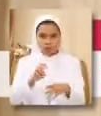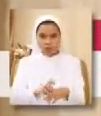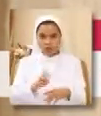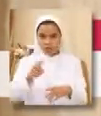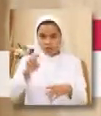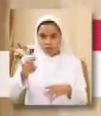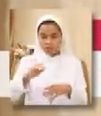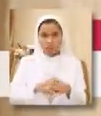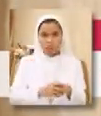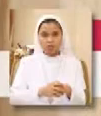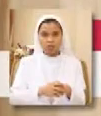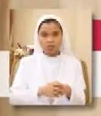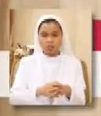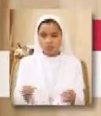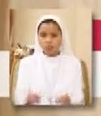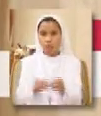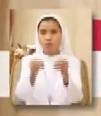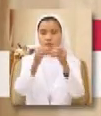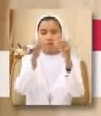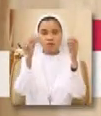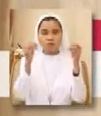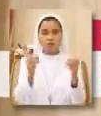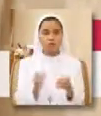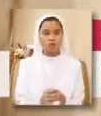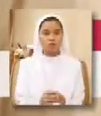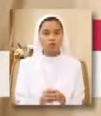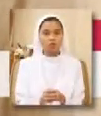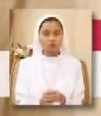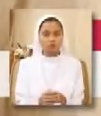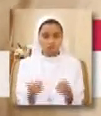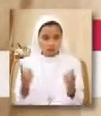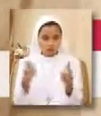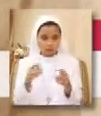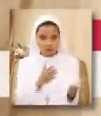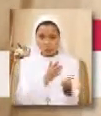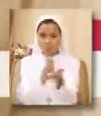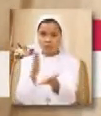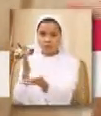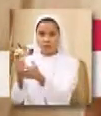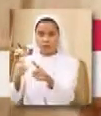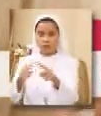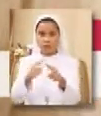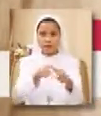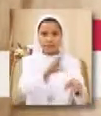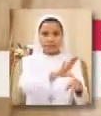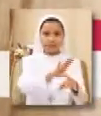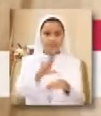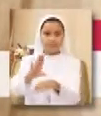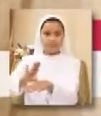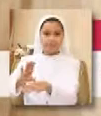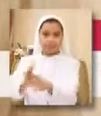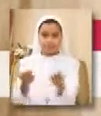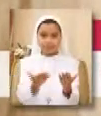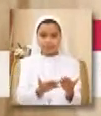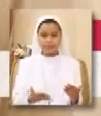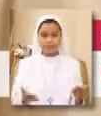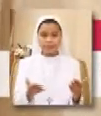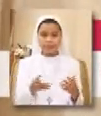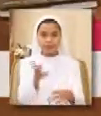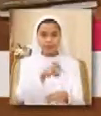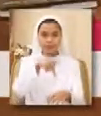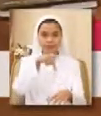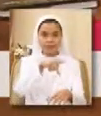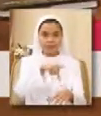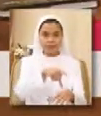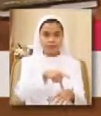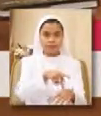expand. And it will go on. That's why I try to reach different parishes here in